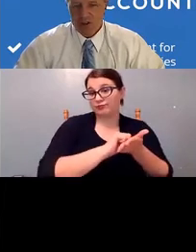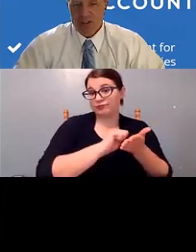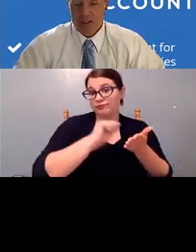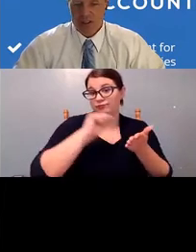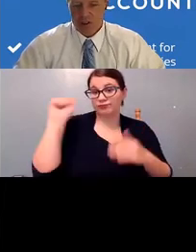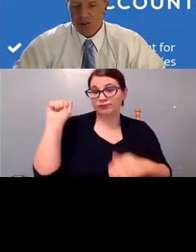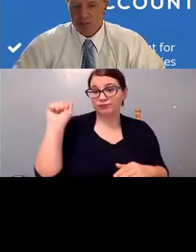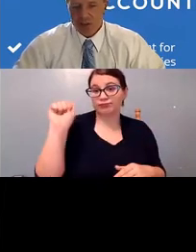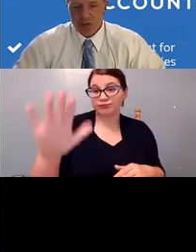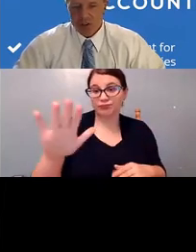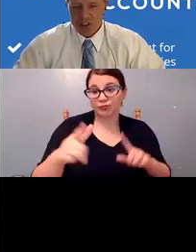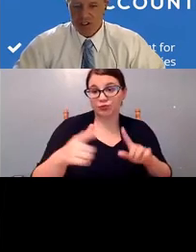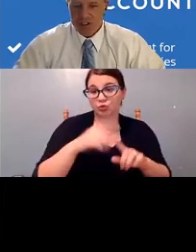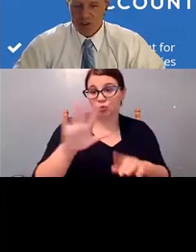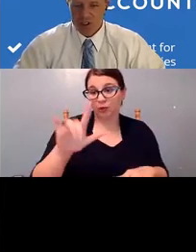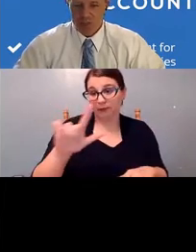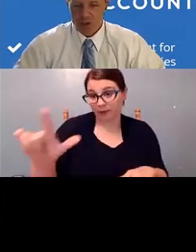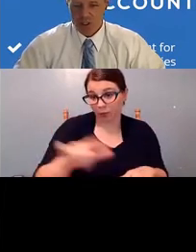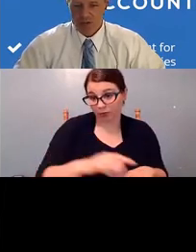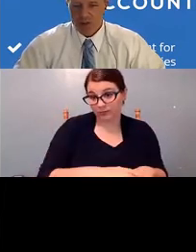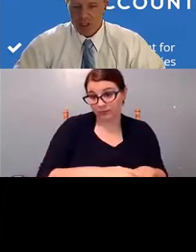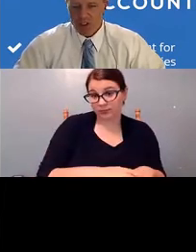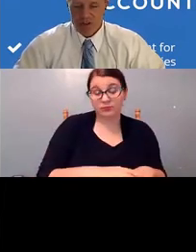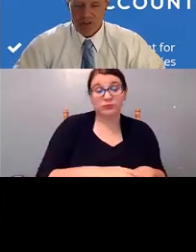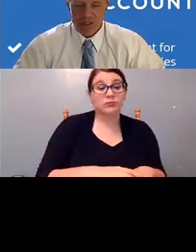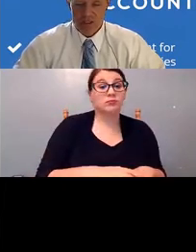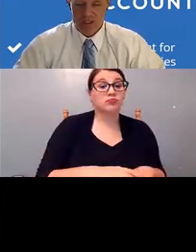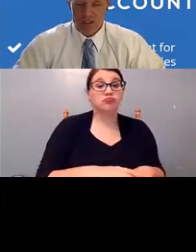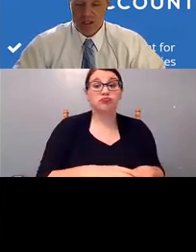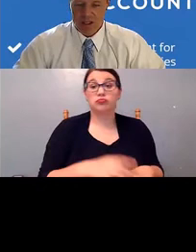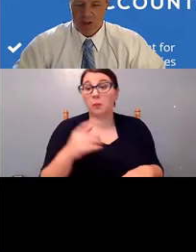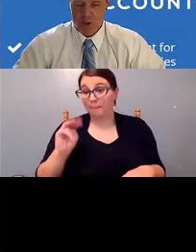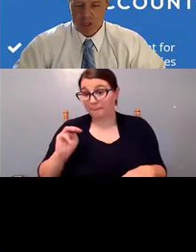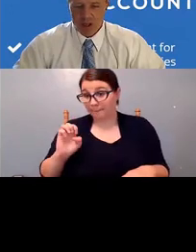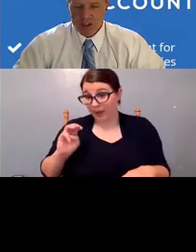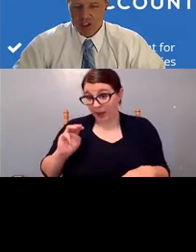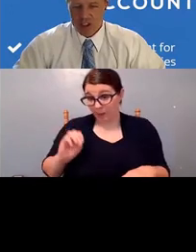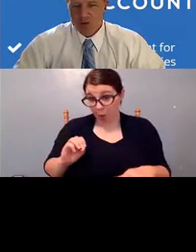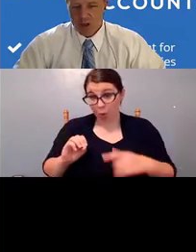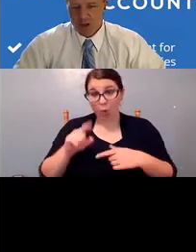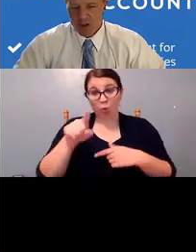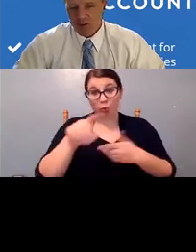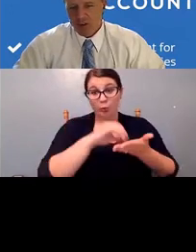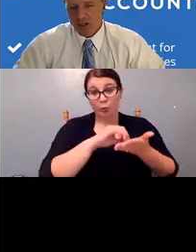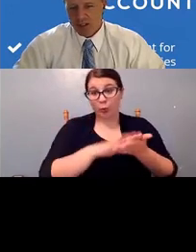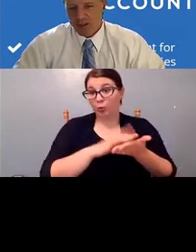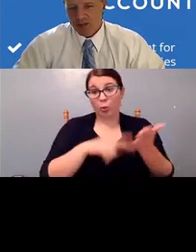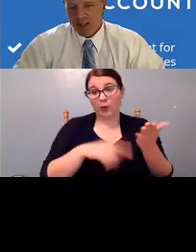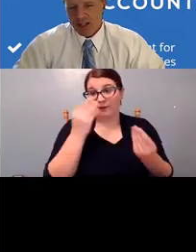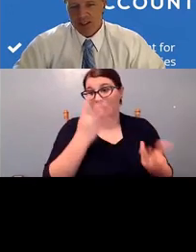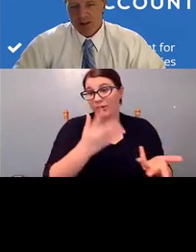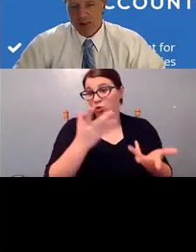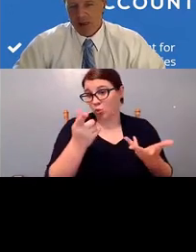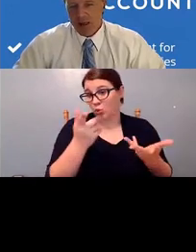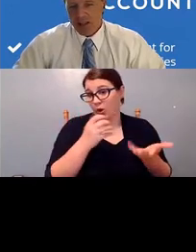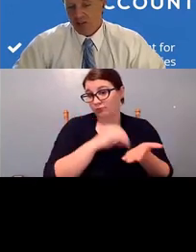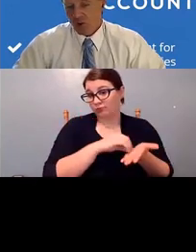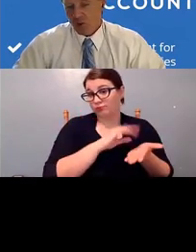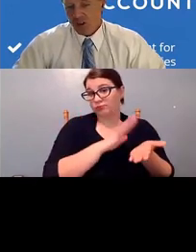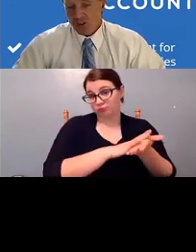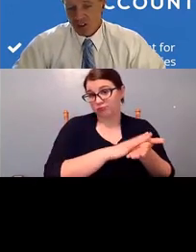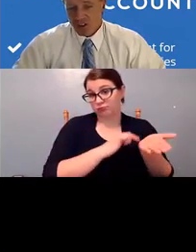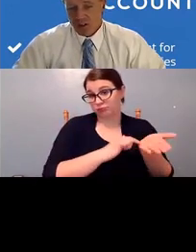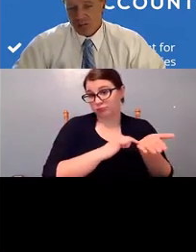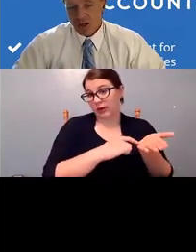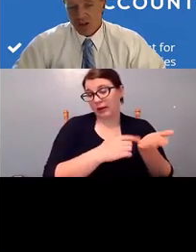landlord. There is a memo section where you can put in information that will be on the check as well to further identify it. And then of